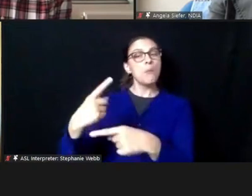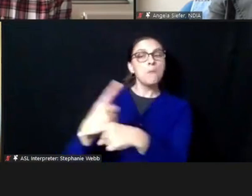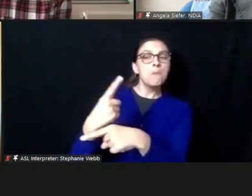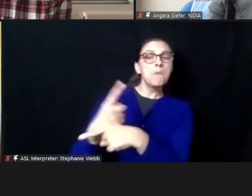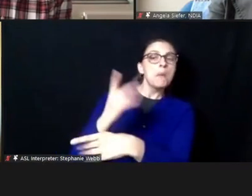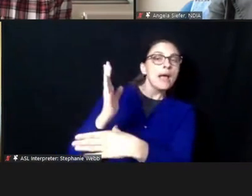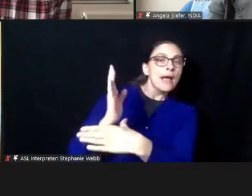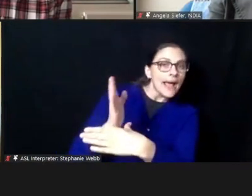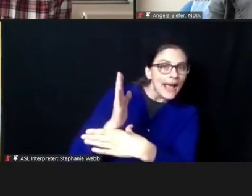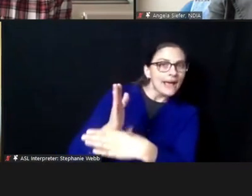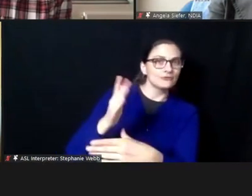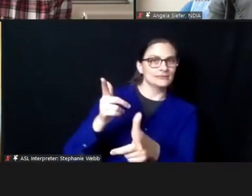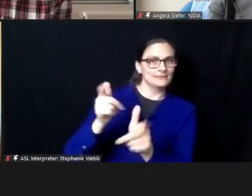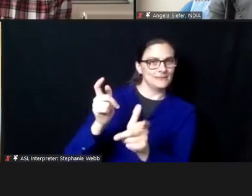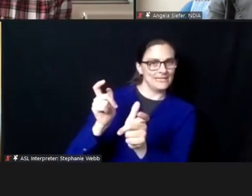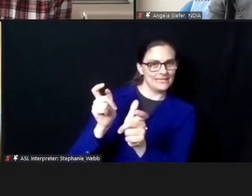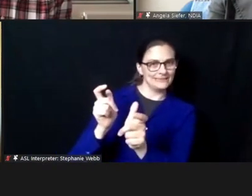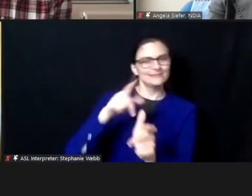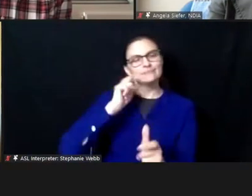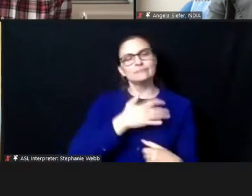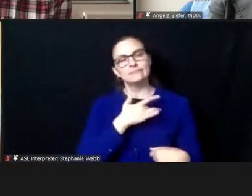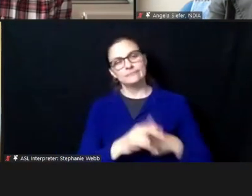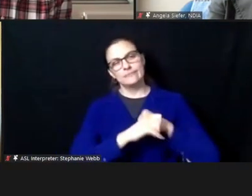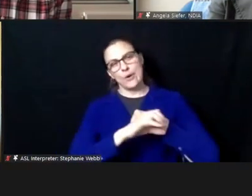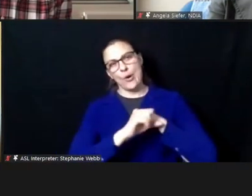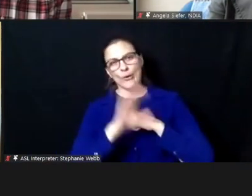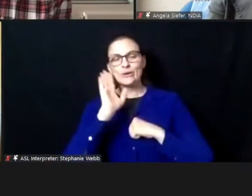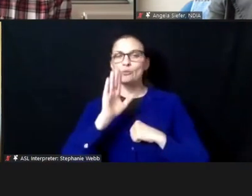that typically show up in marketing materials.